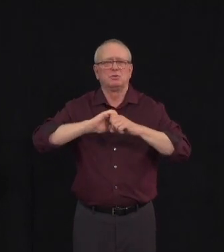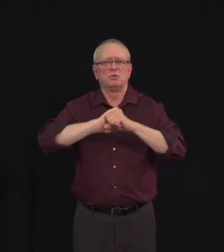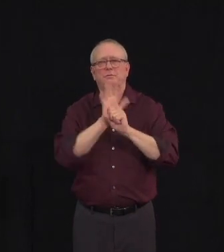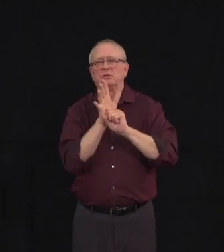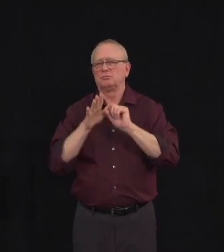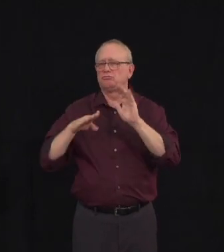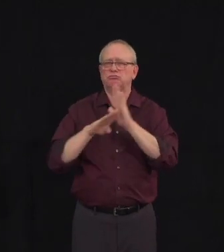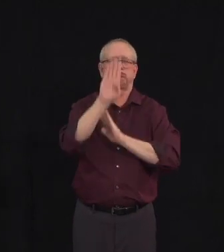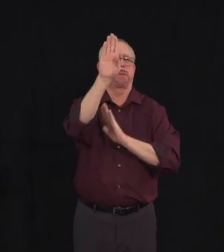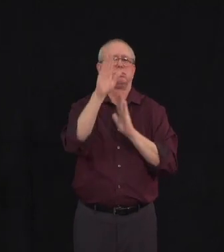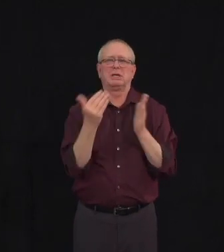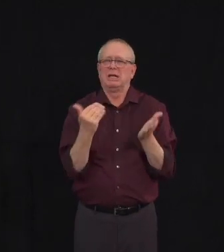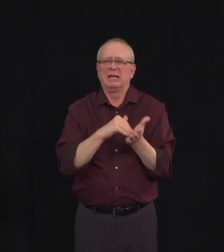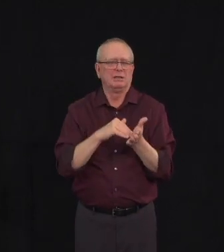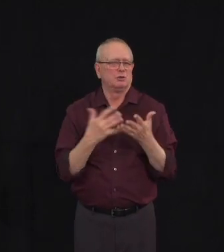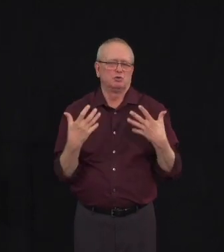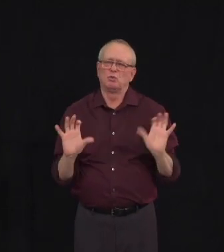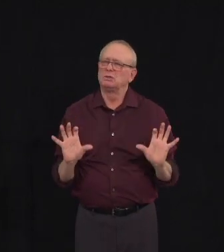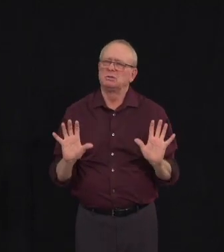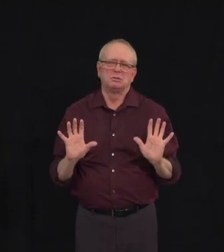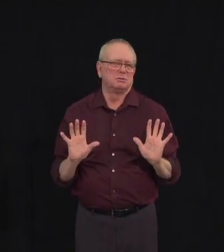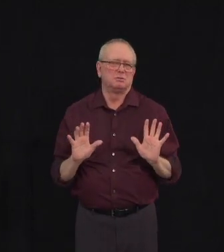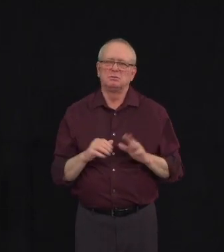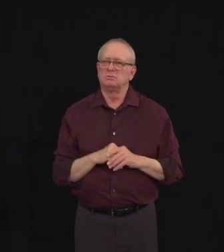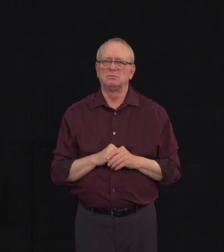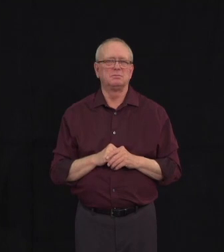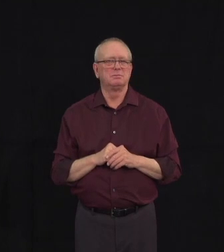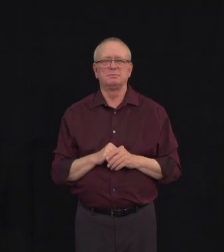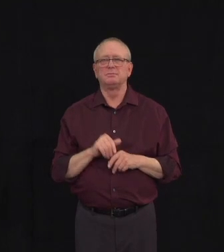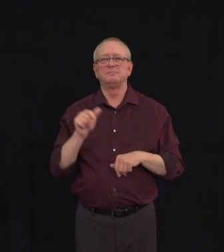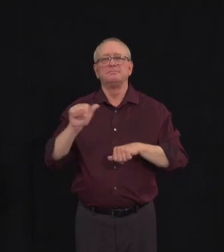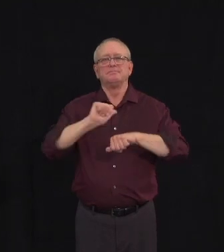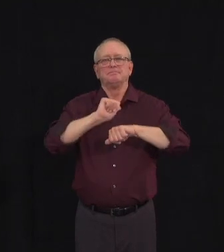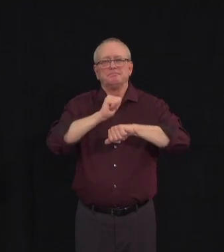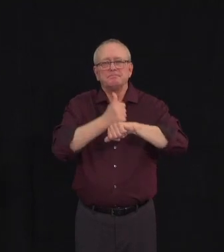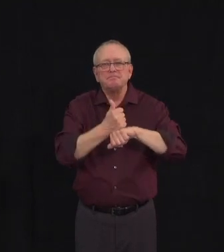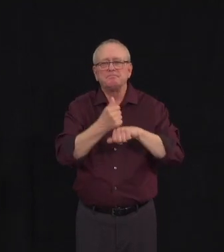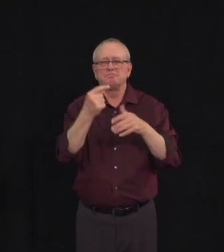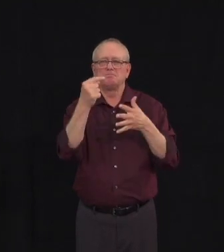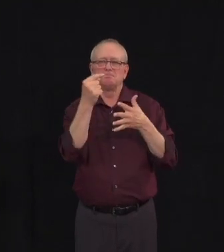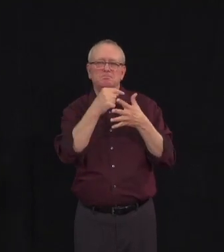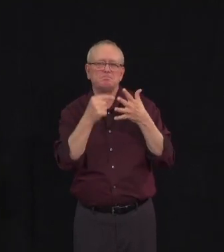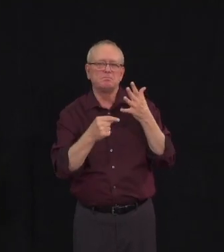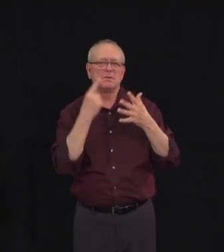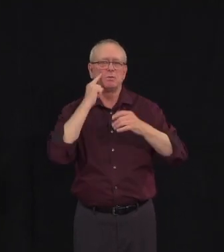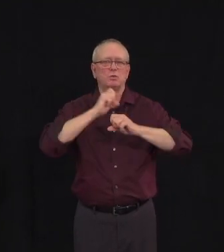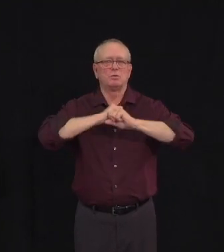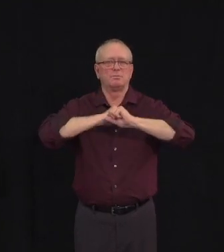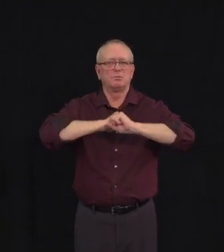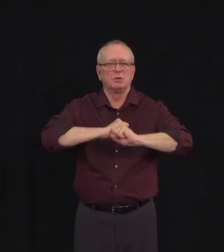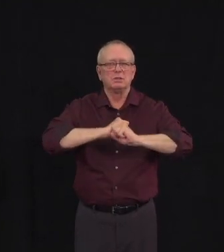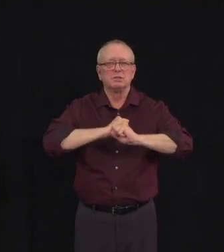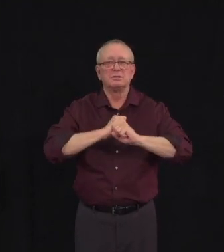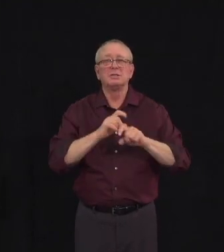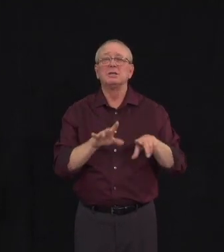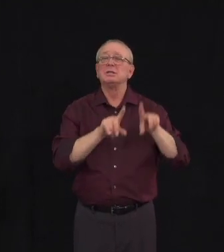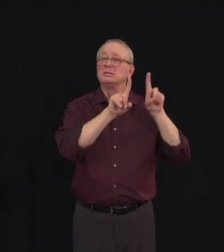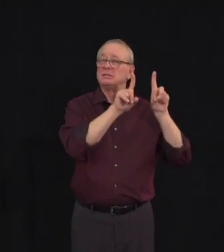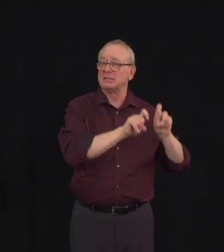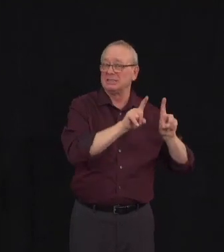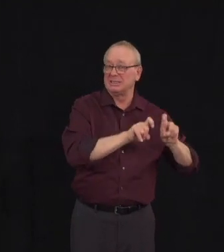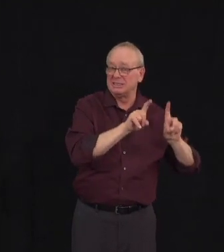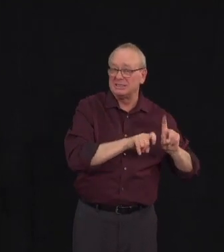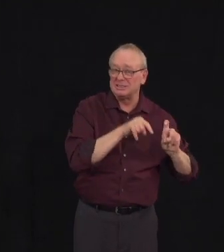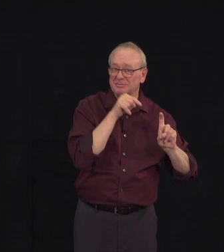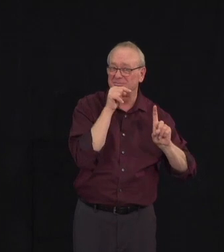and those safeguards include increasing our COVID-19 testing capacity, which continues to lead the world,